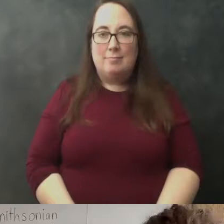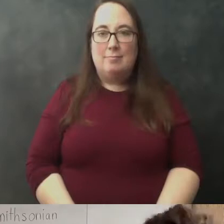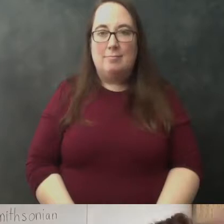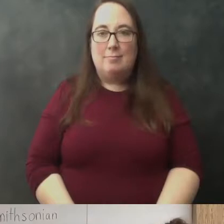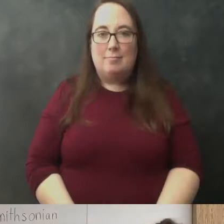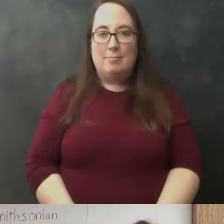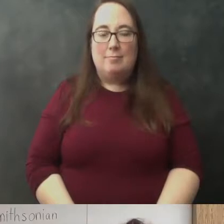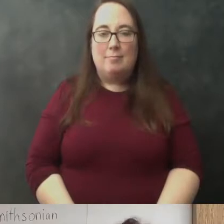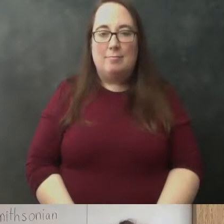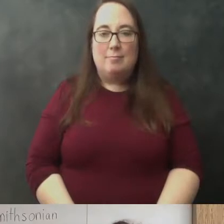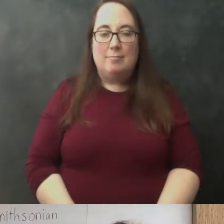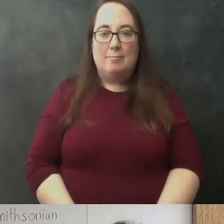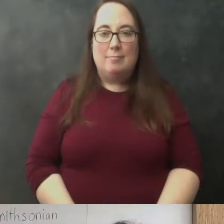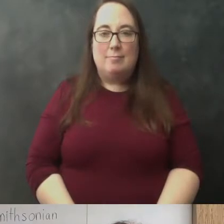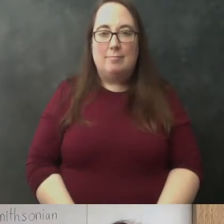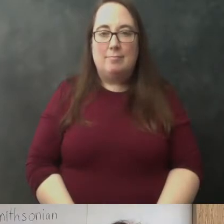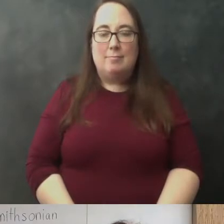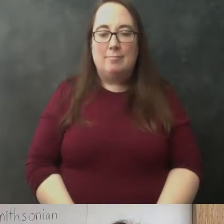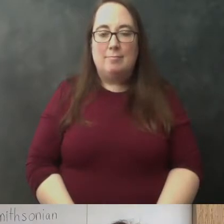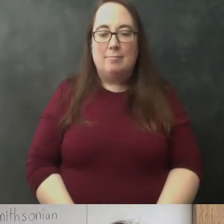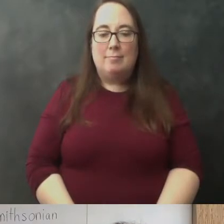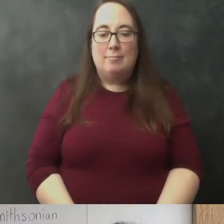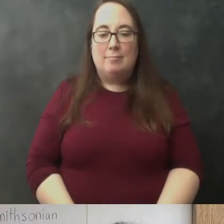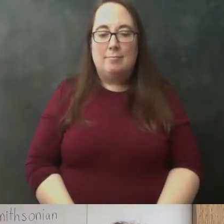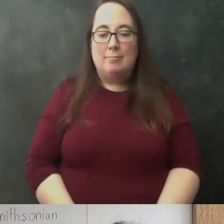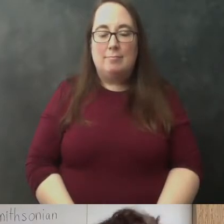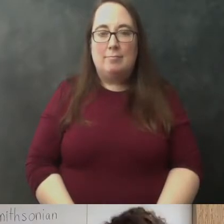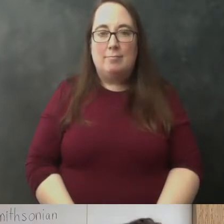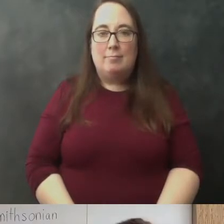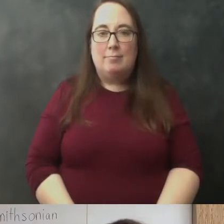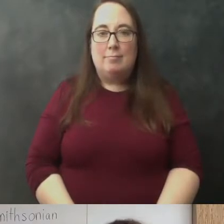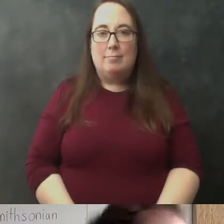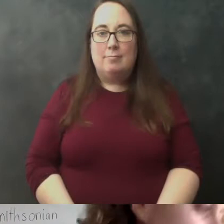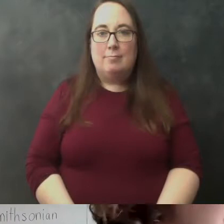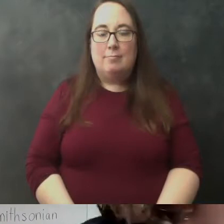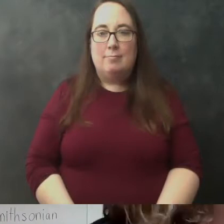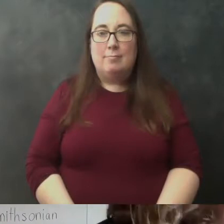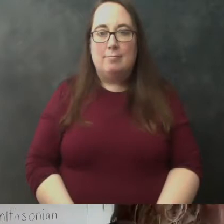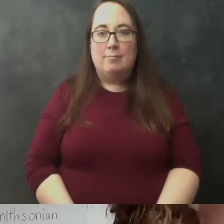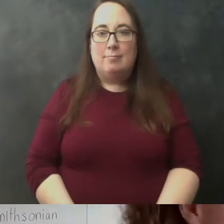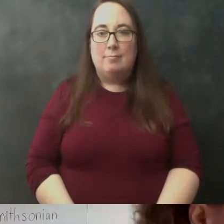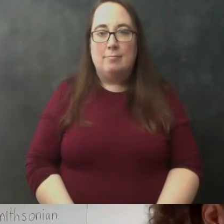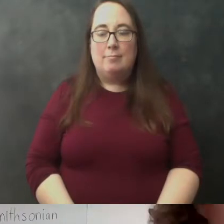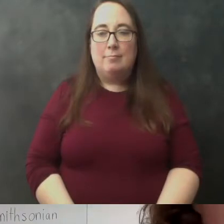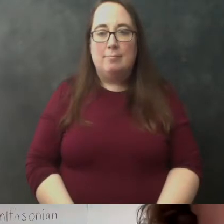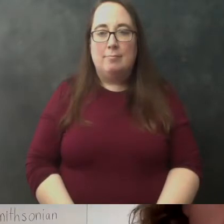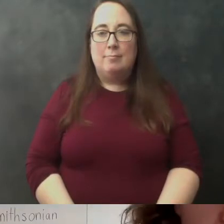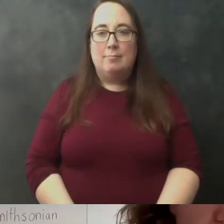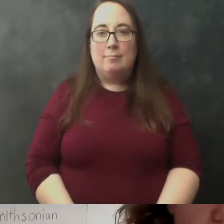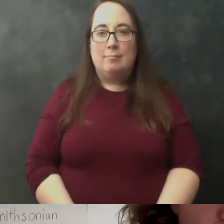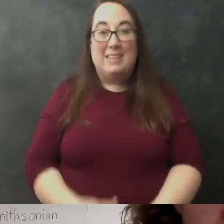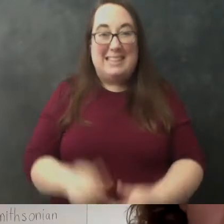Okay, great. So let's do the next step, which is, okay, this is like I think this is the tricky